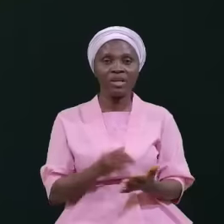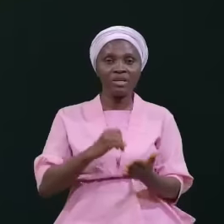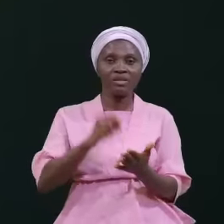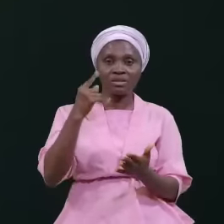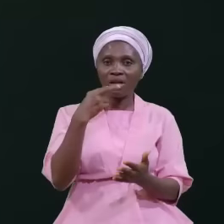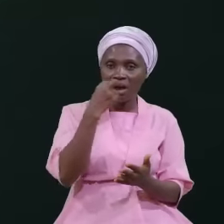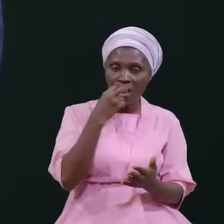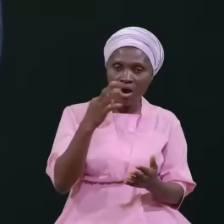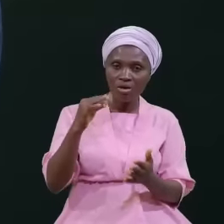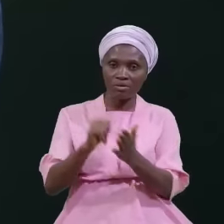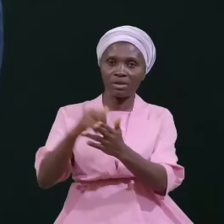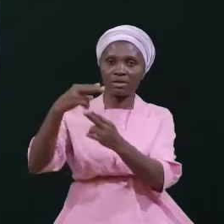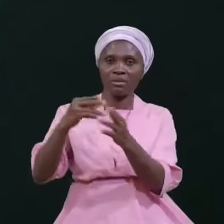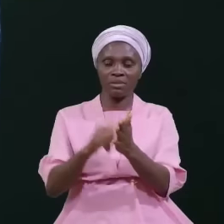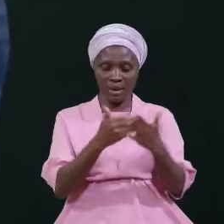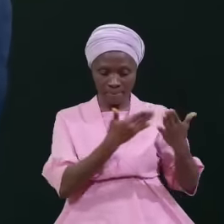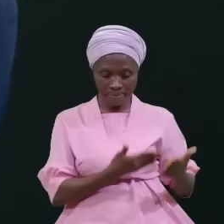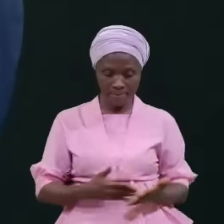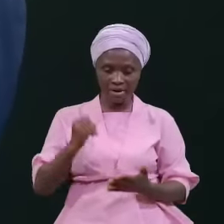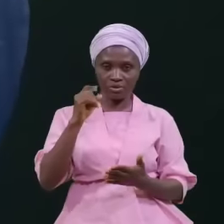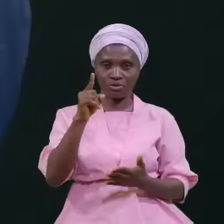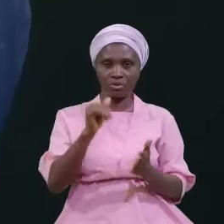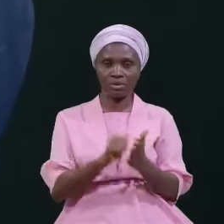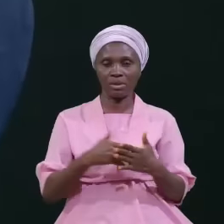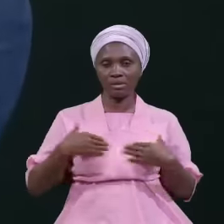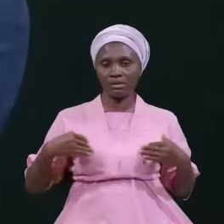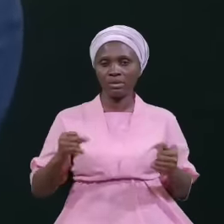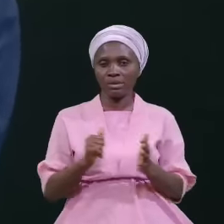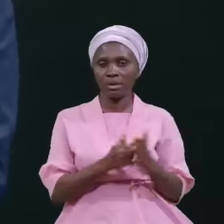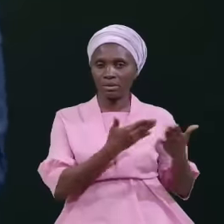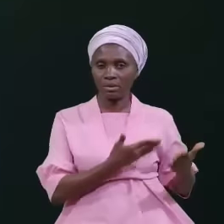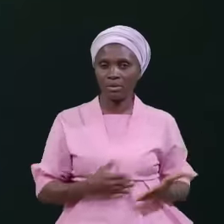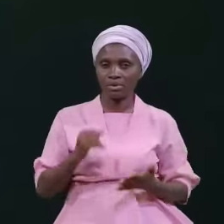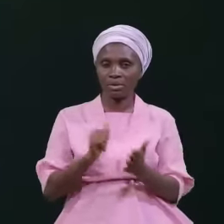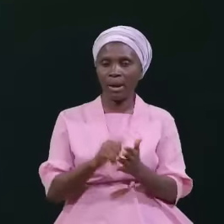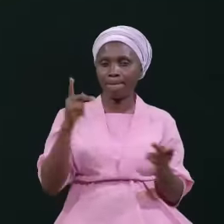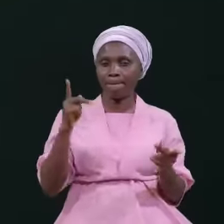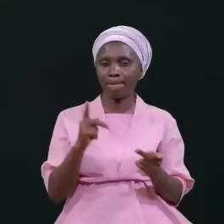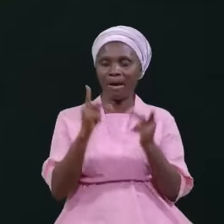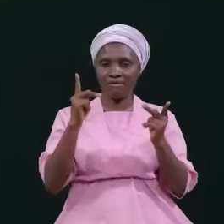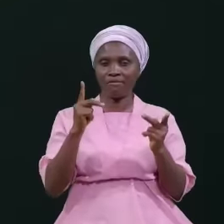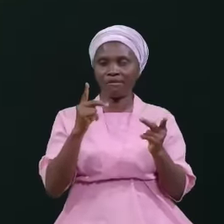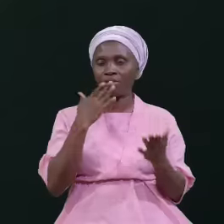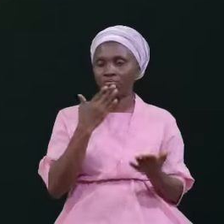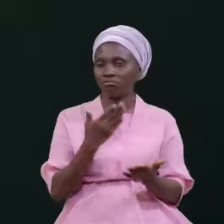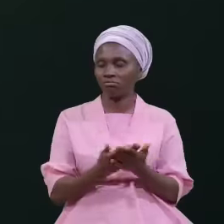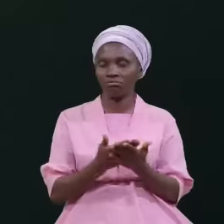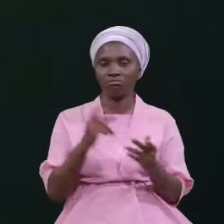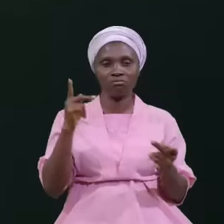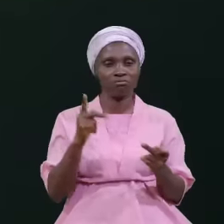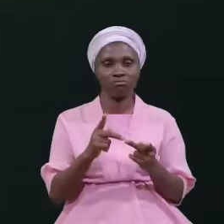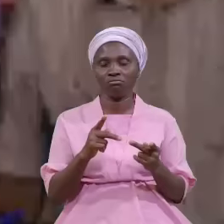brings you that healing, that brings you that perfect soundness, that takes away years